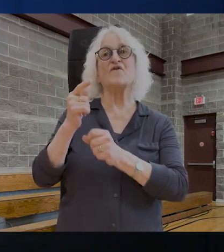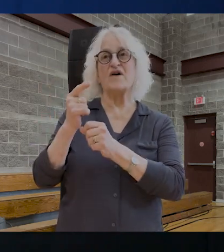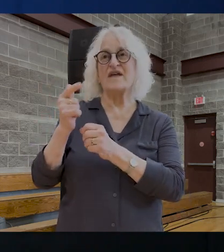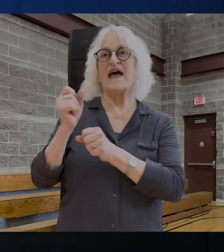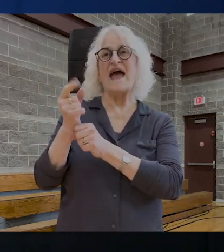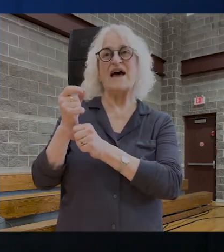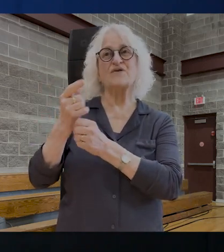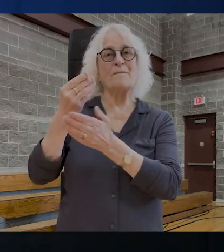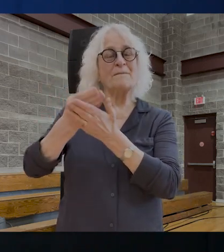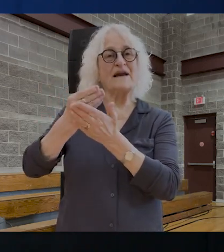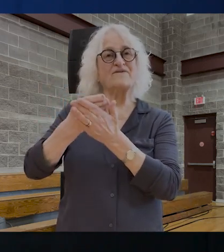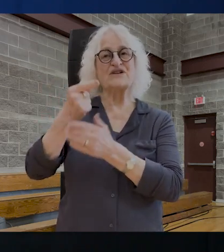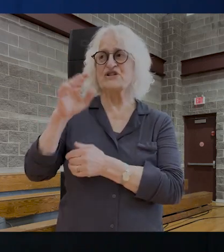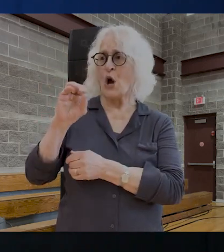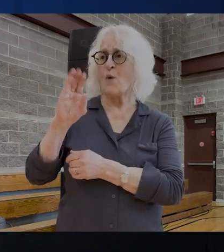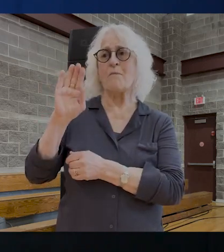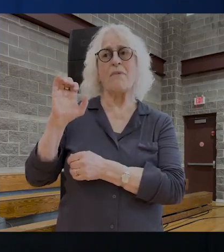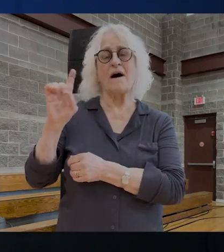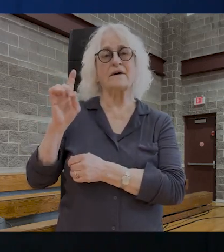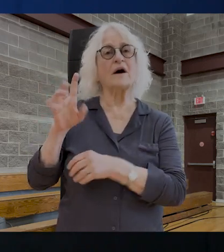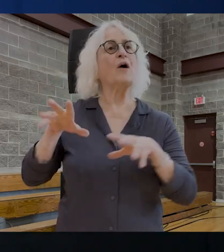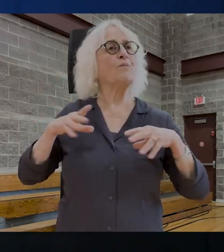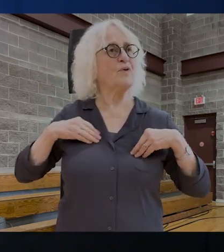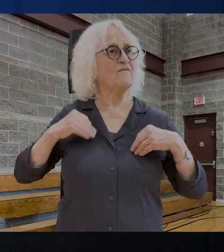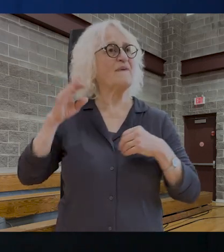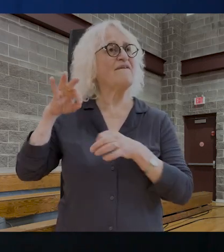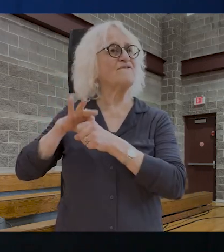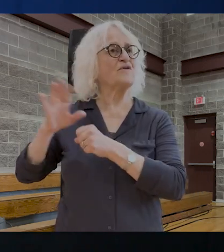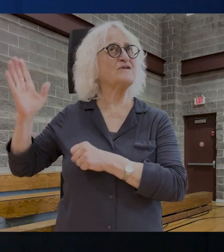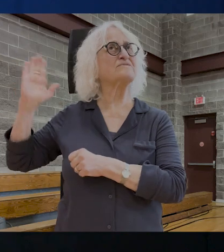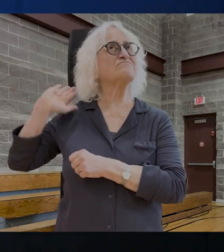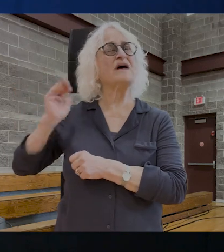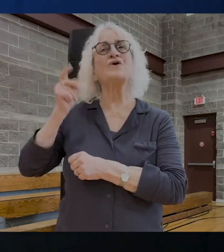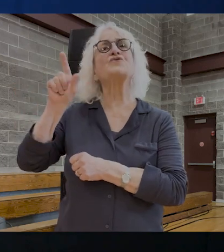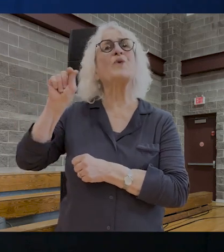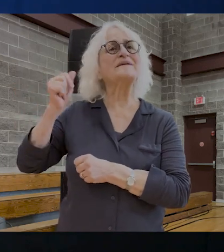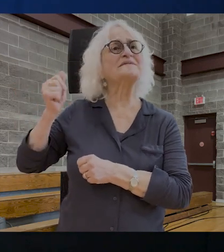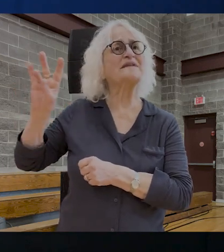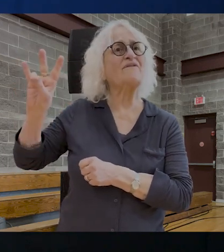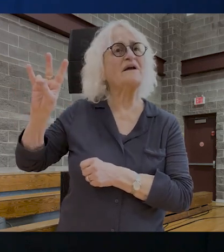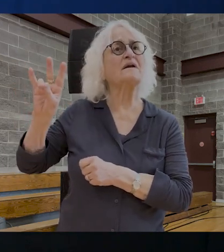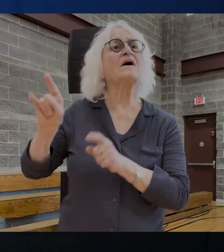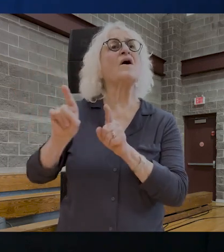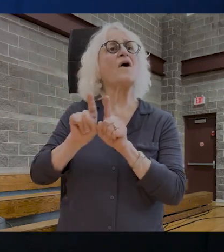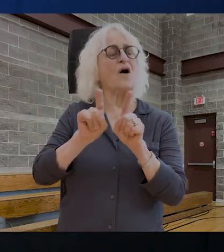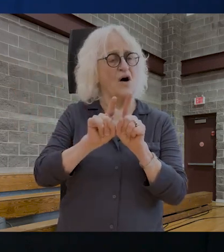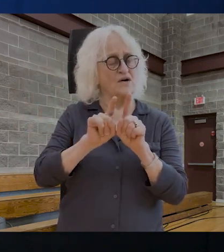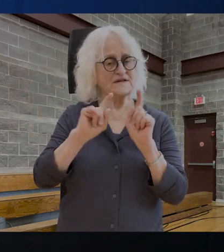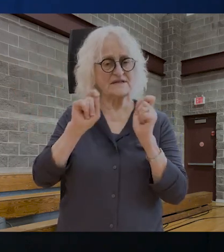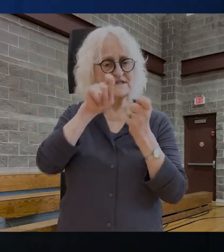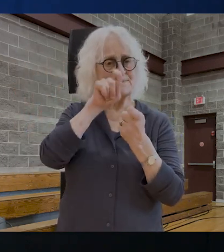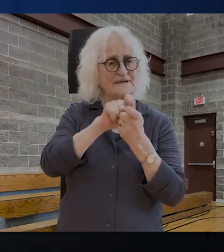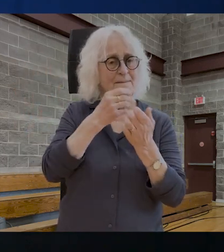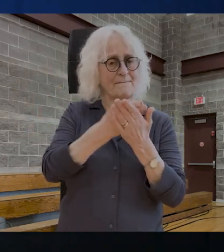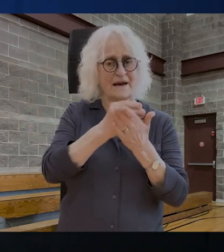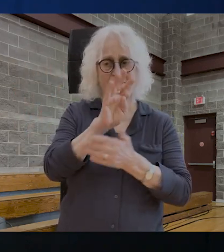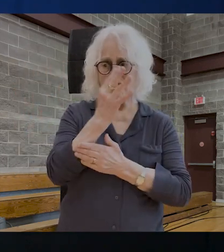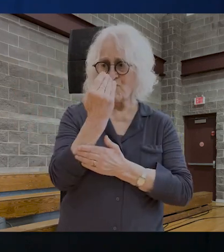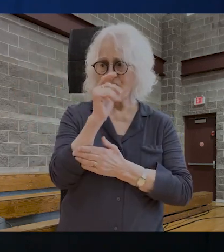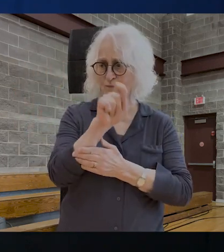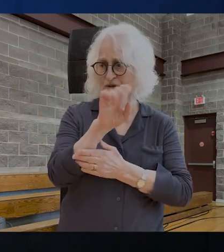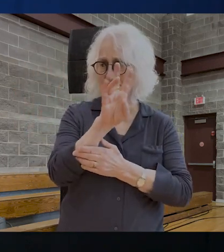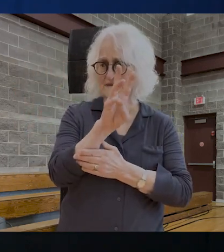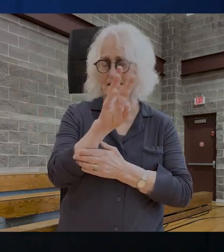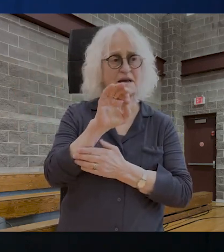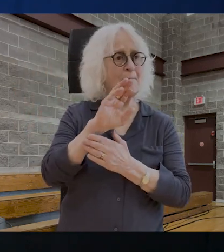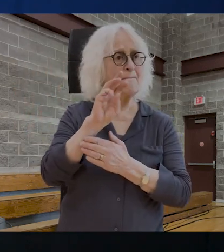bond approved by voters in 2017. This budget also dedicates $14.6